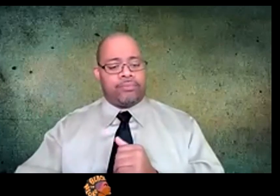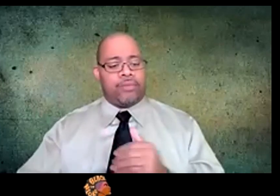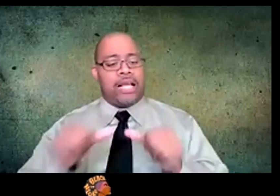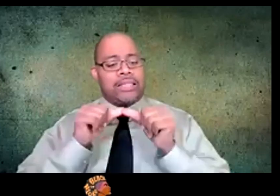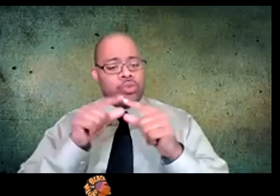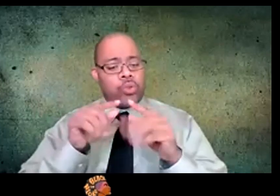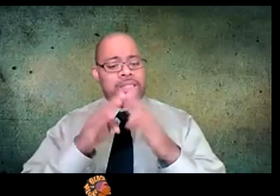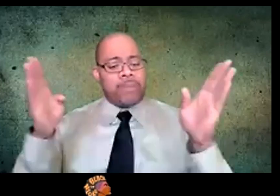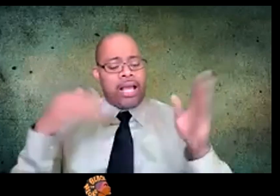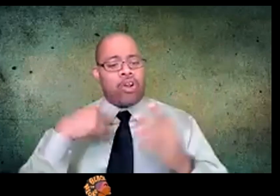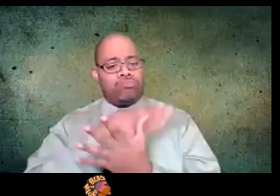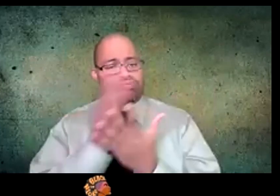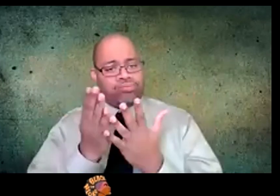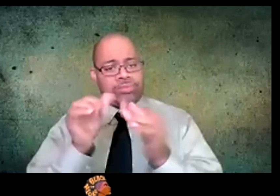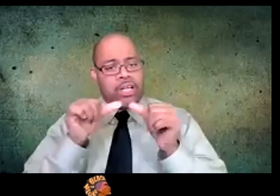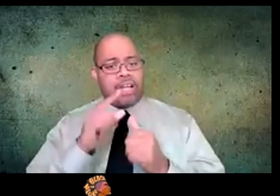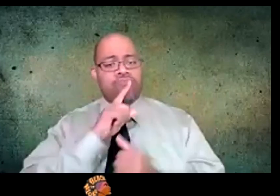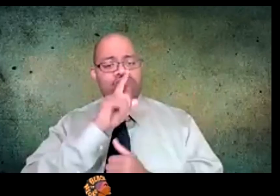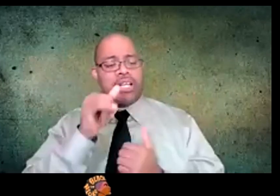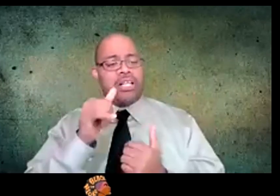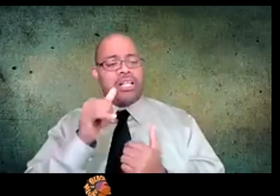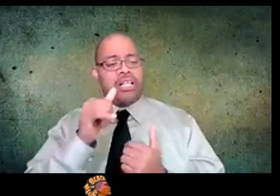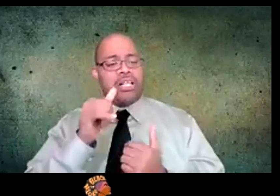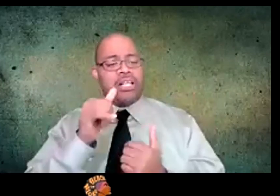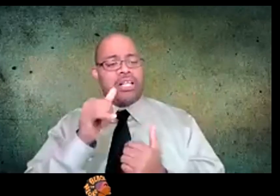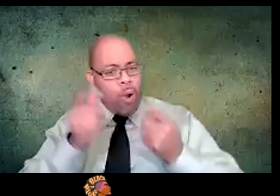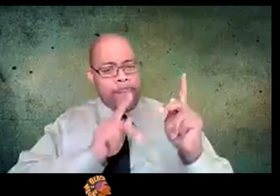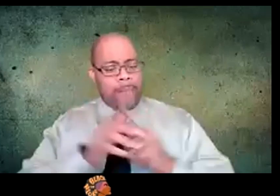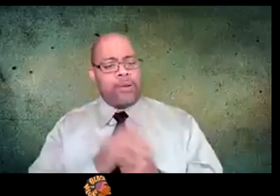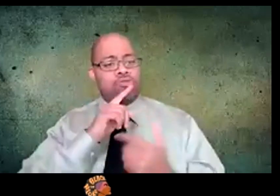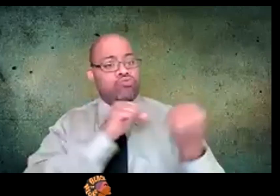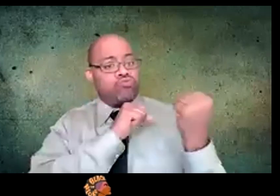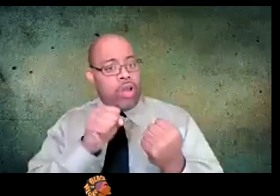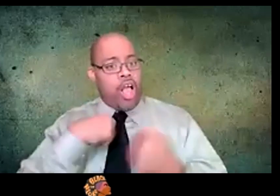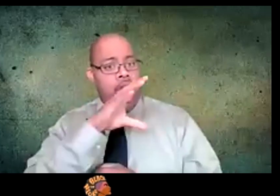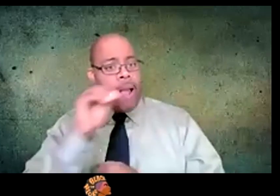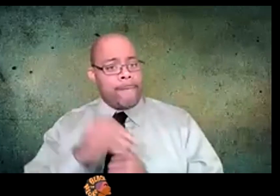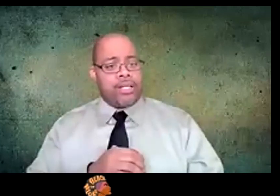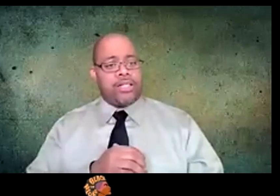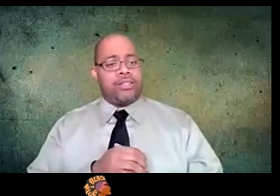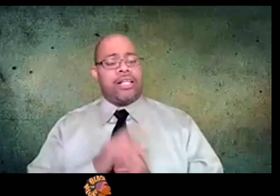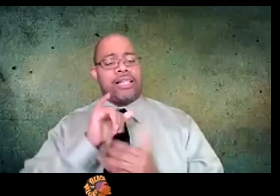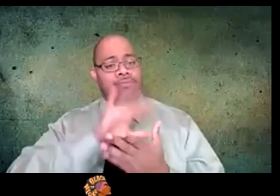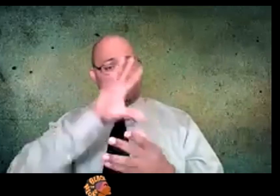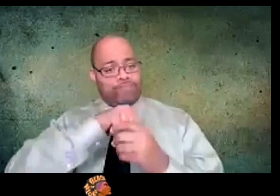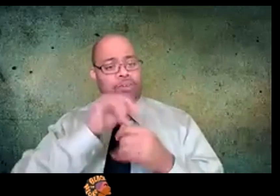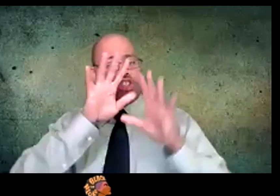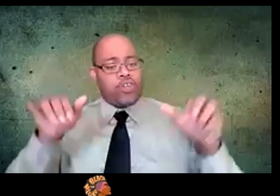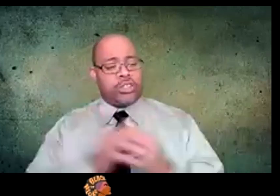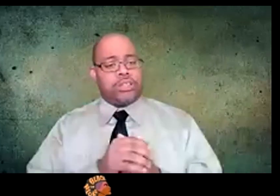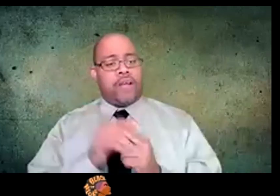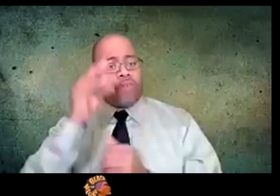our sphere and really draw people in. I mean, the strength of our company lies in the diversity of